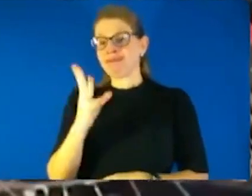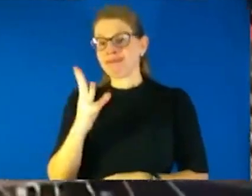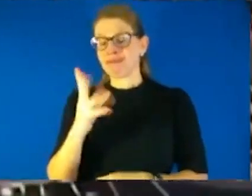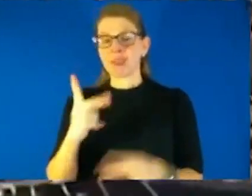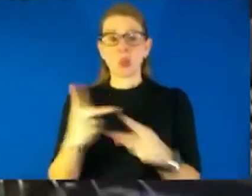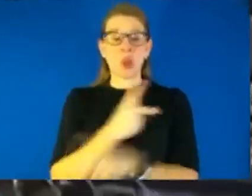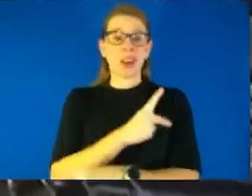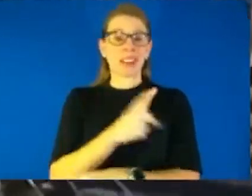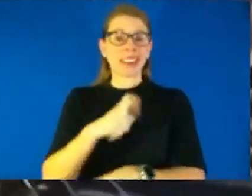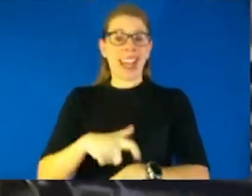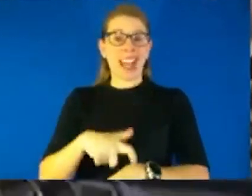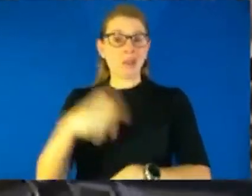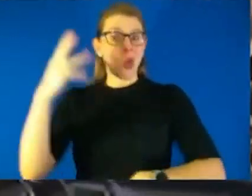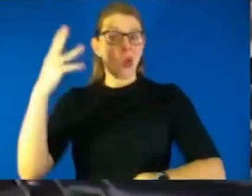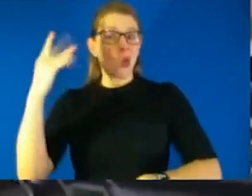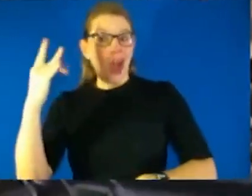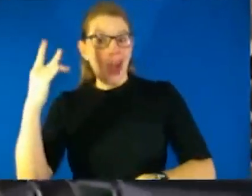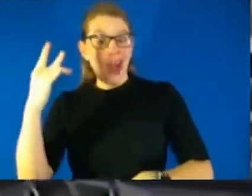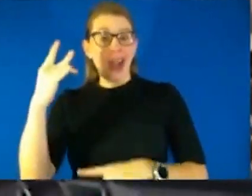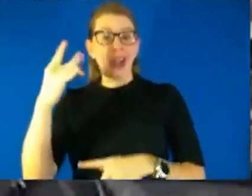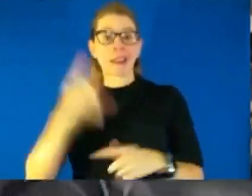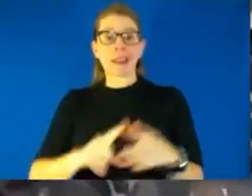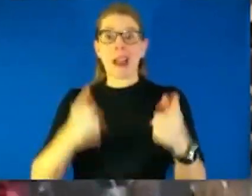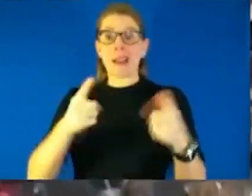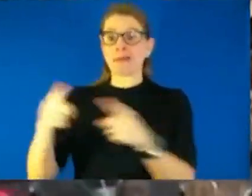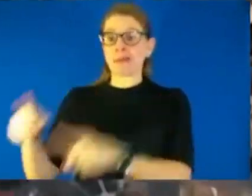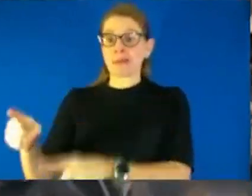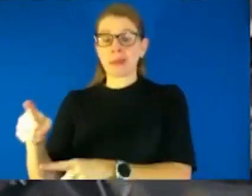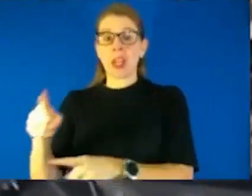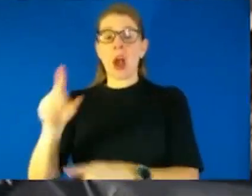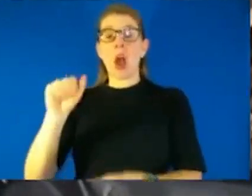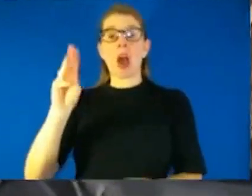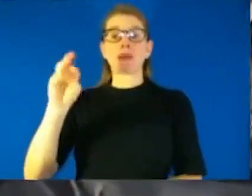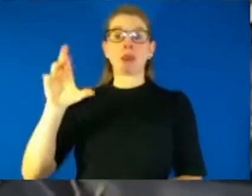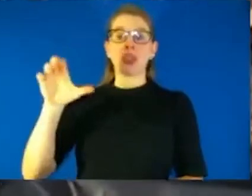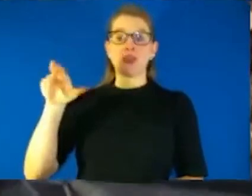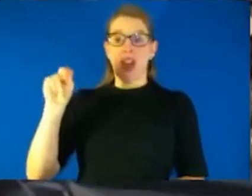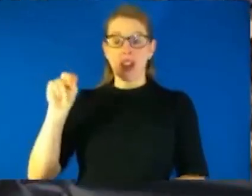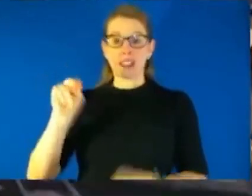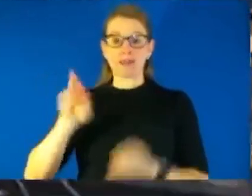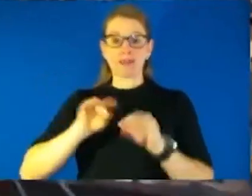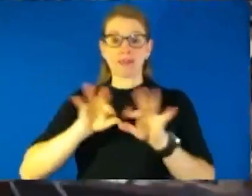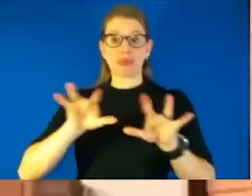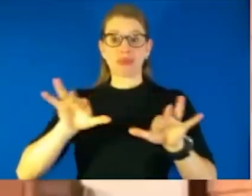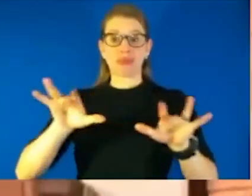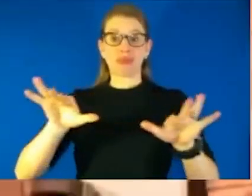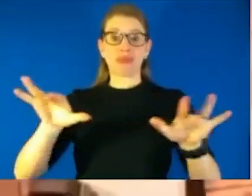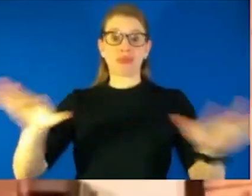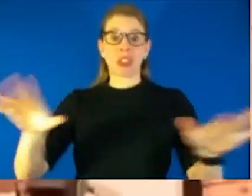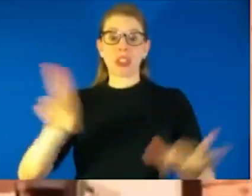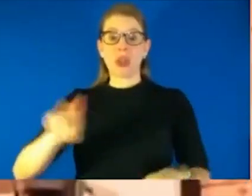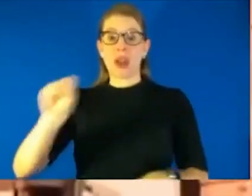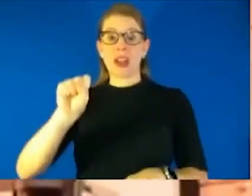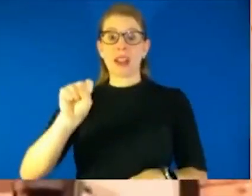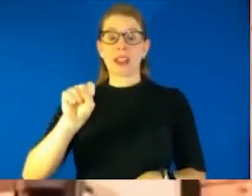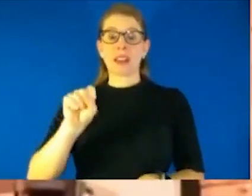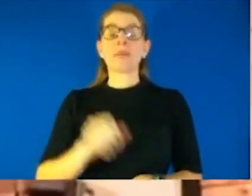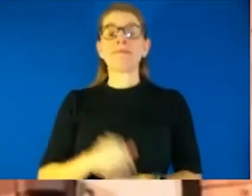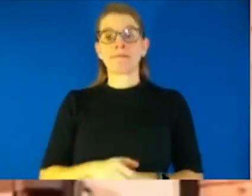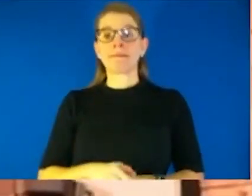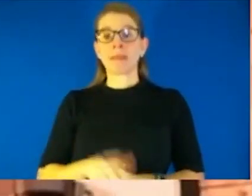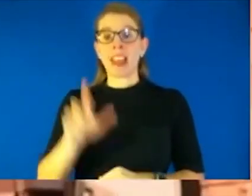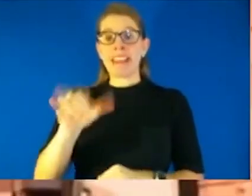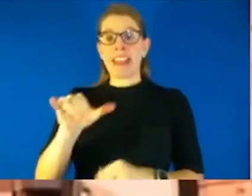time as the number of Omicron cases grows across the U.S. And of course, hospitals in that area already seeing a surge. They now must make